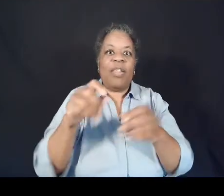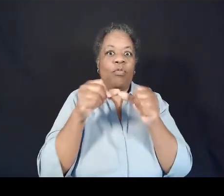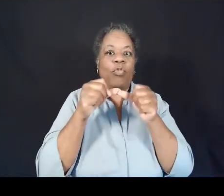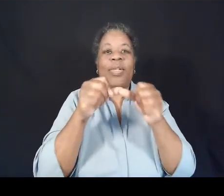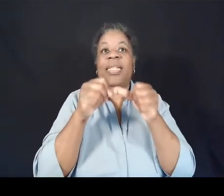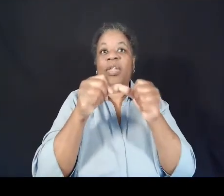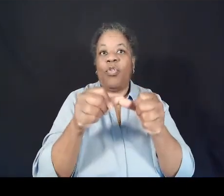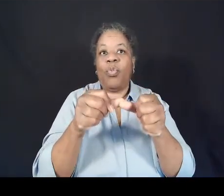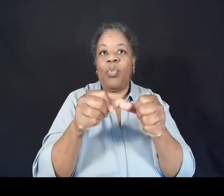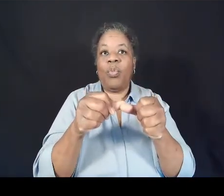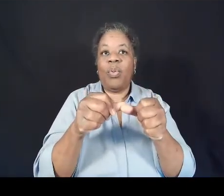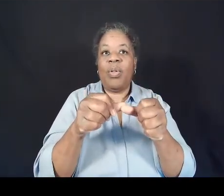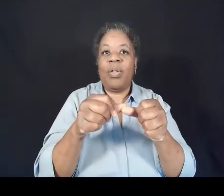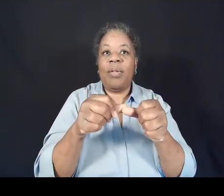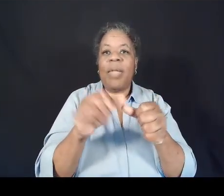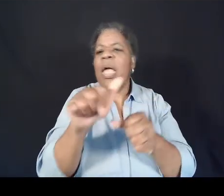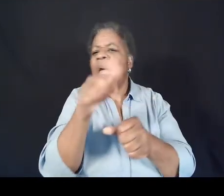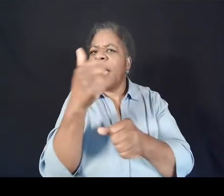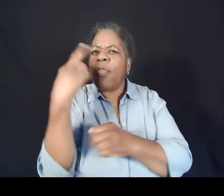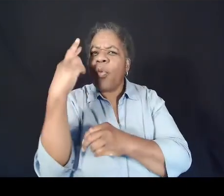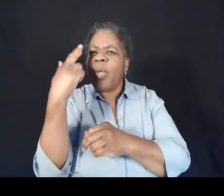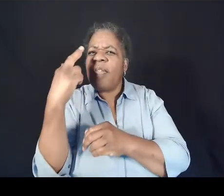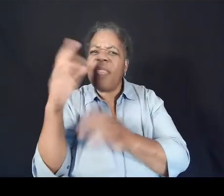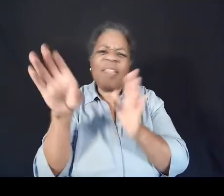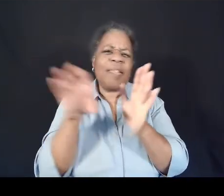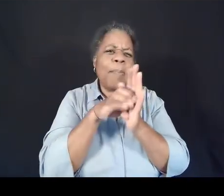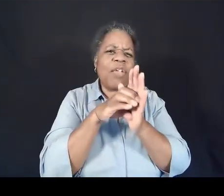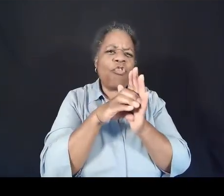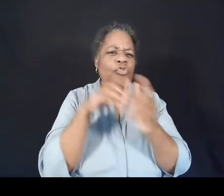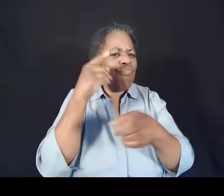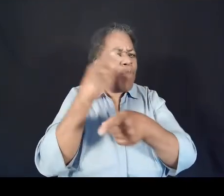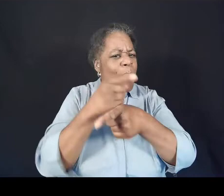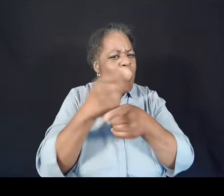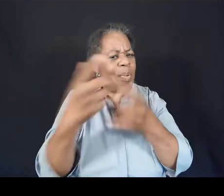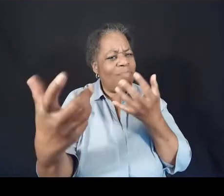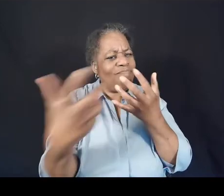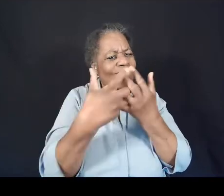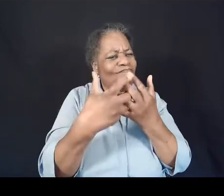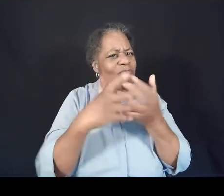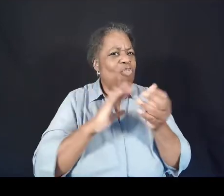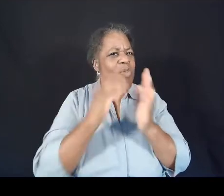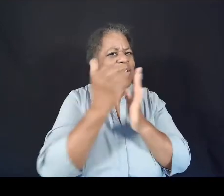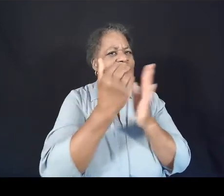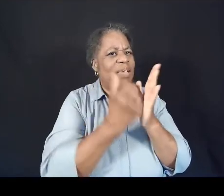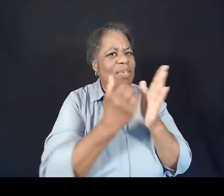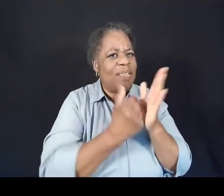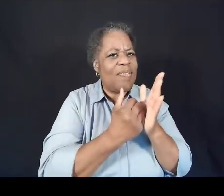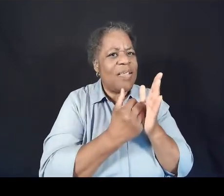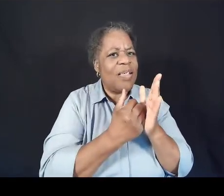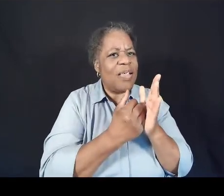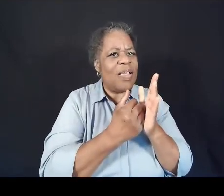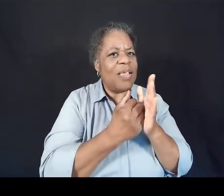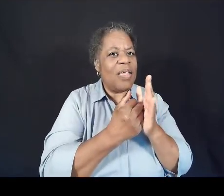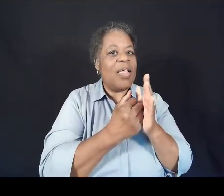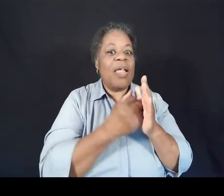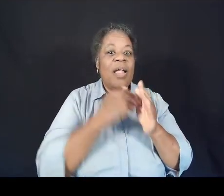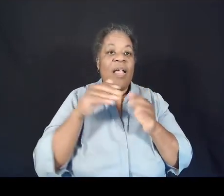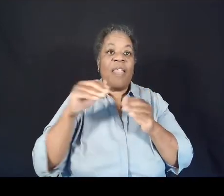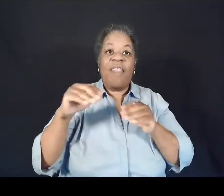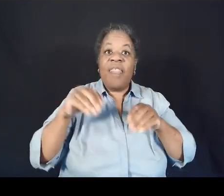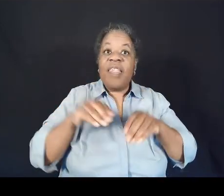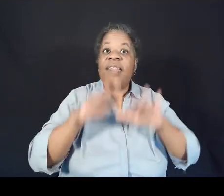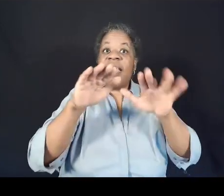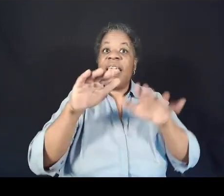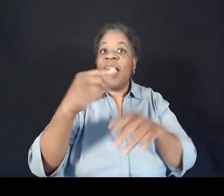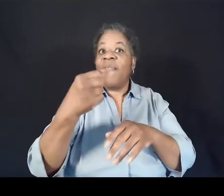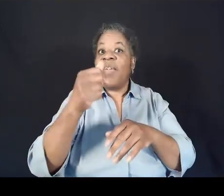But there's another reason this image is so appropriate to our series. The Sea of Galilee is famous for how